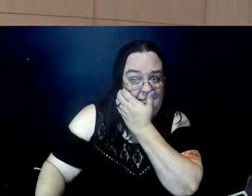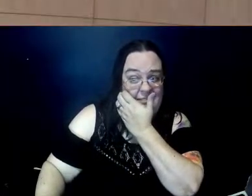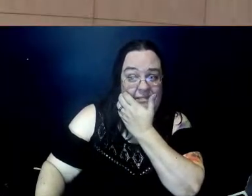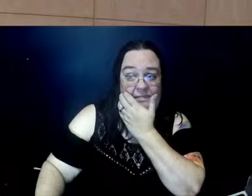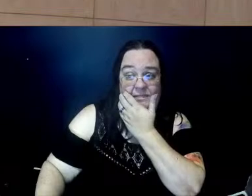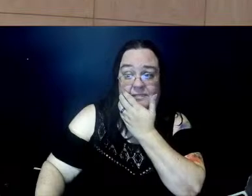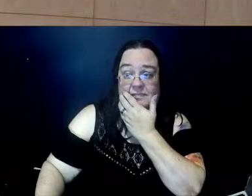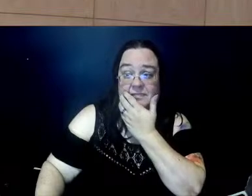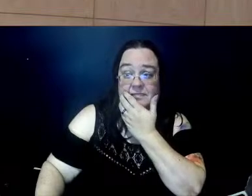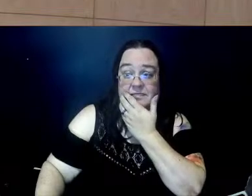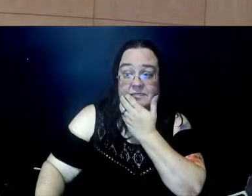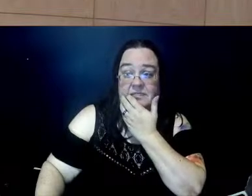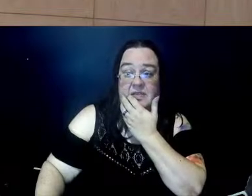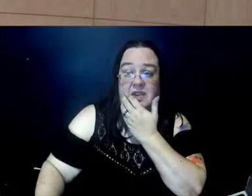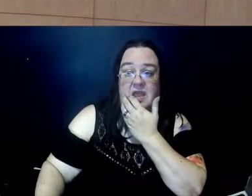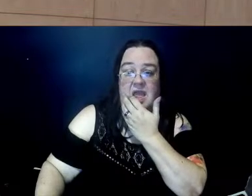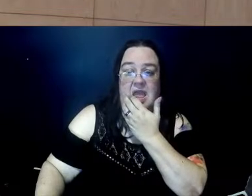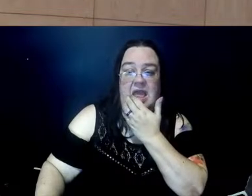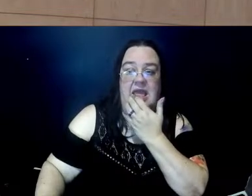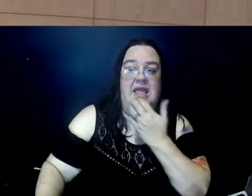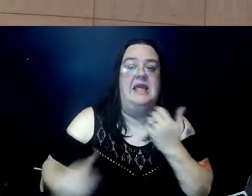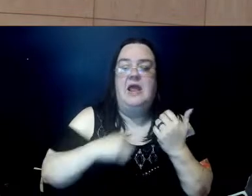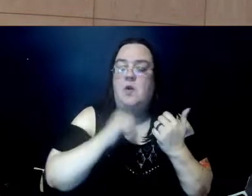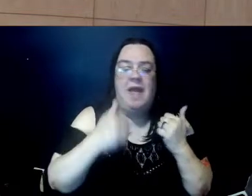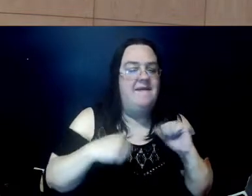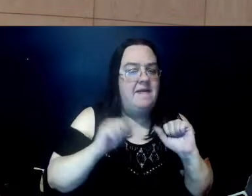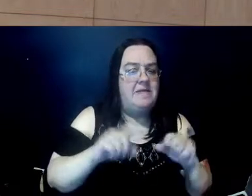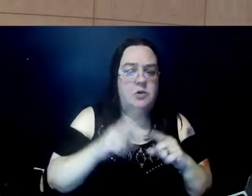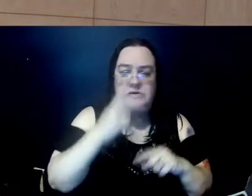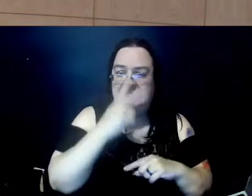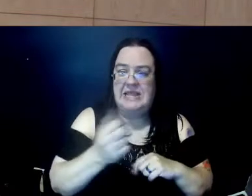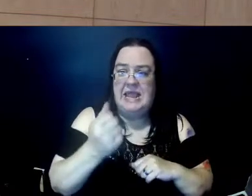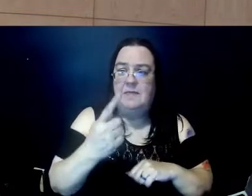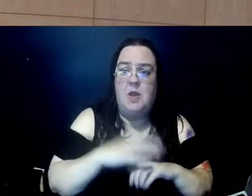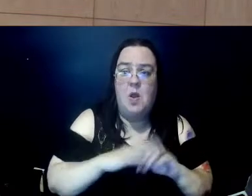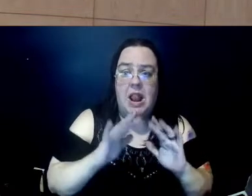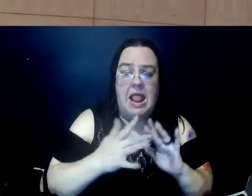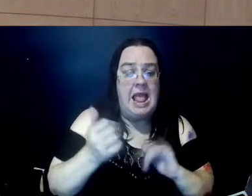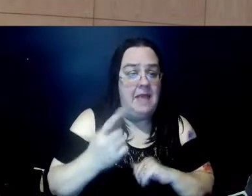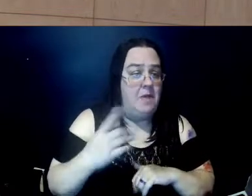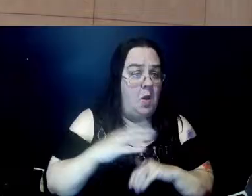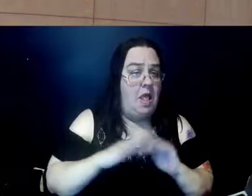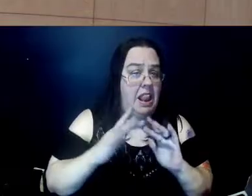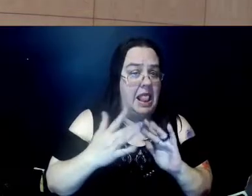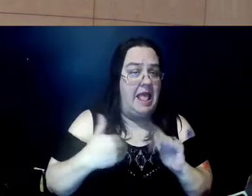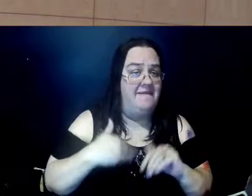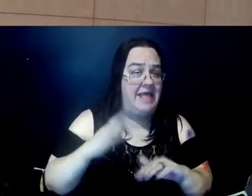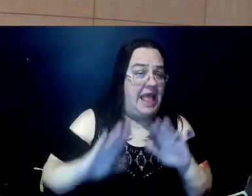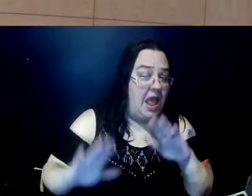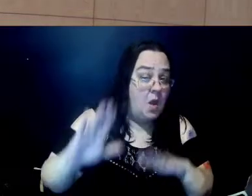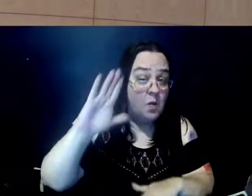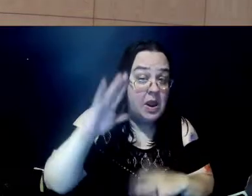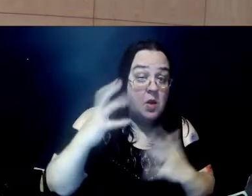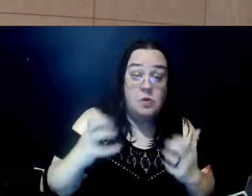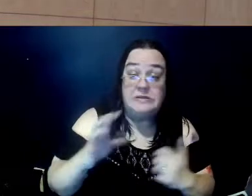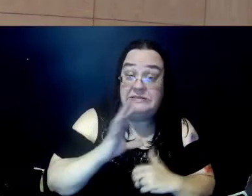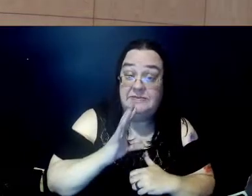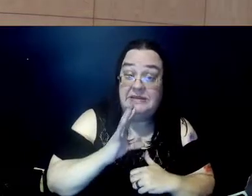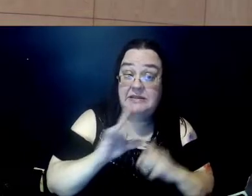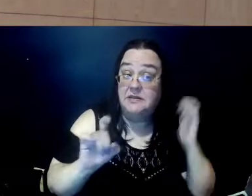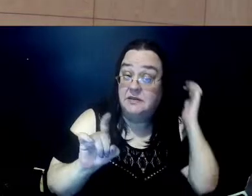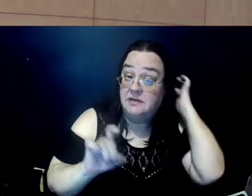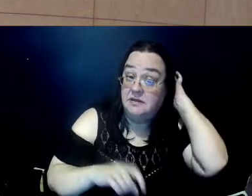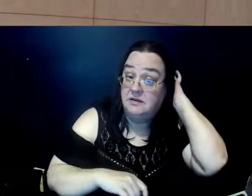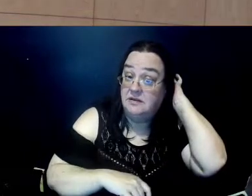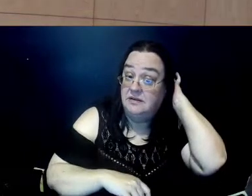I don't have the ability to see folks online. Is there anyone online that has their hand up and would like to speak?